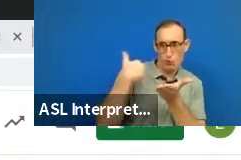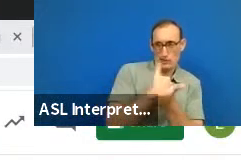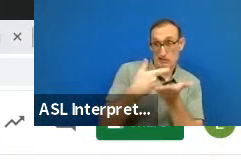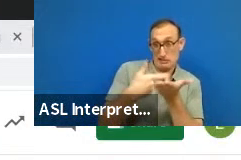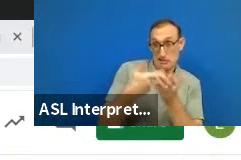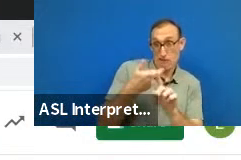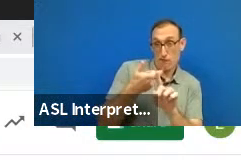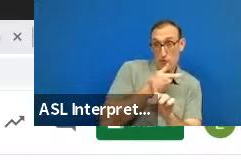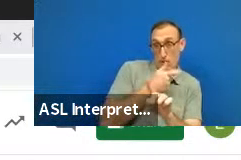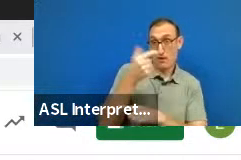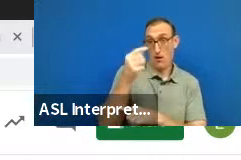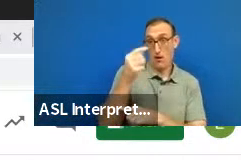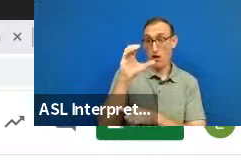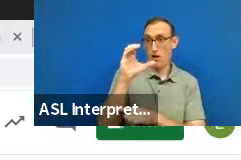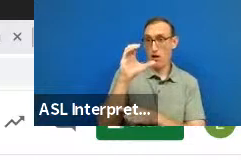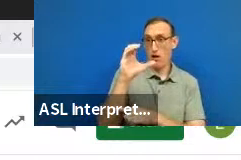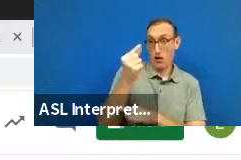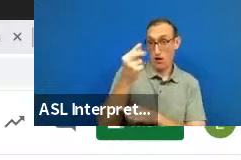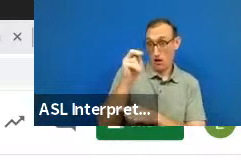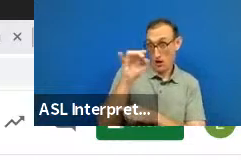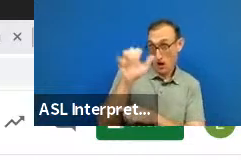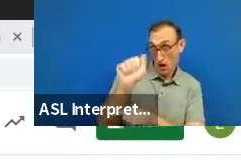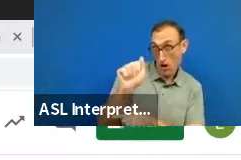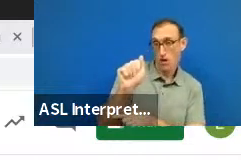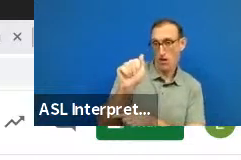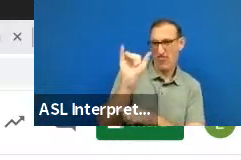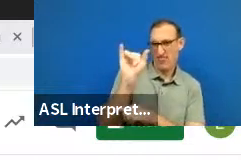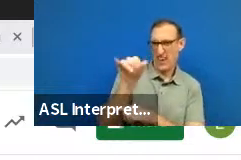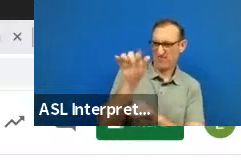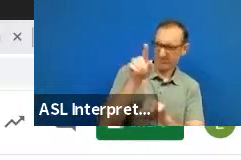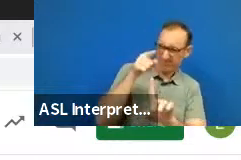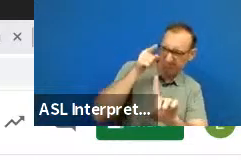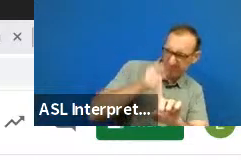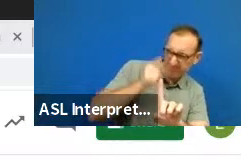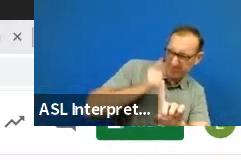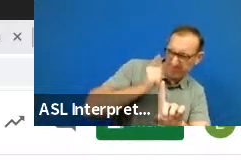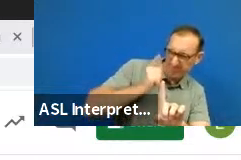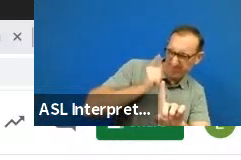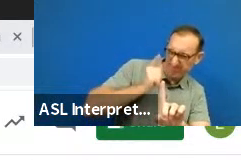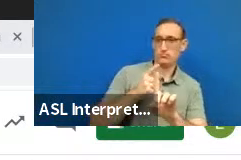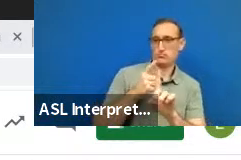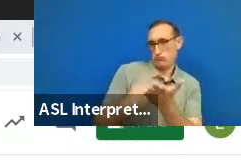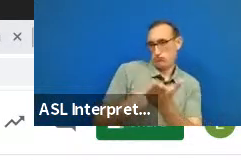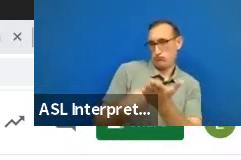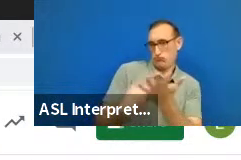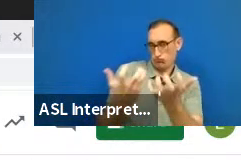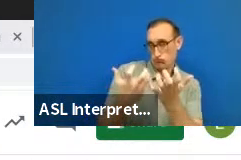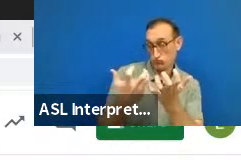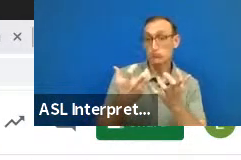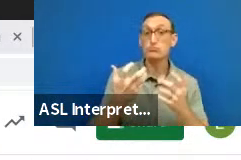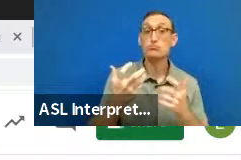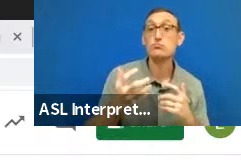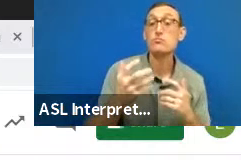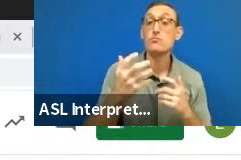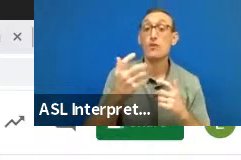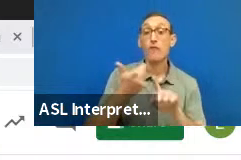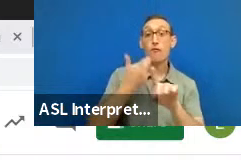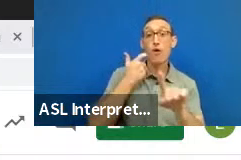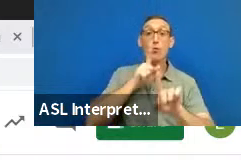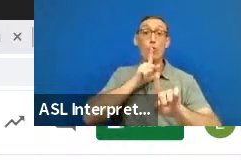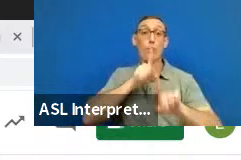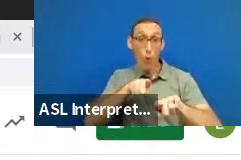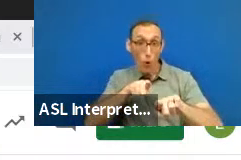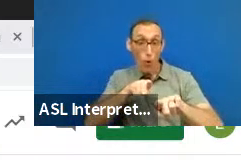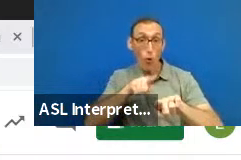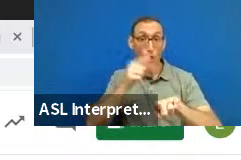Cognia. And in the description of the report,